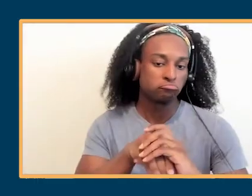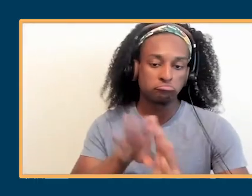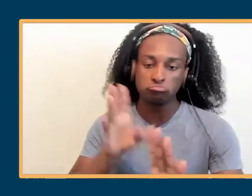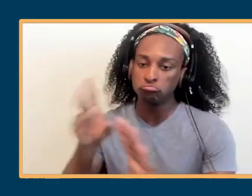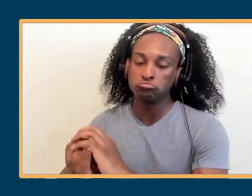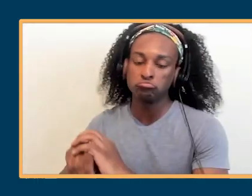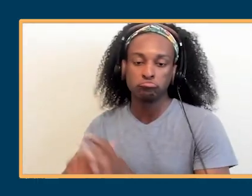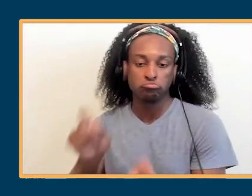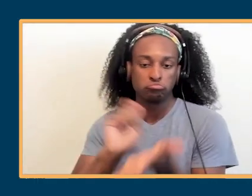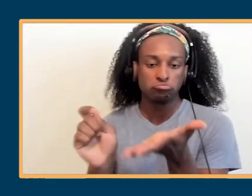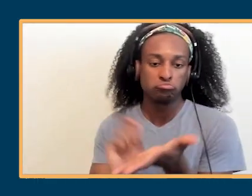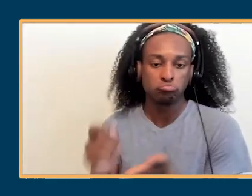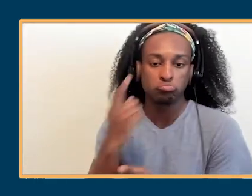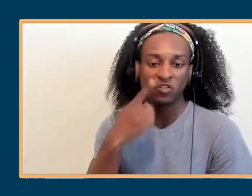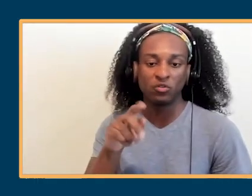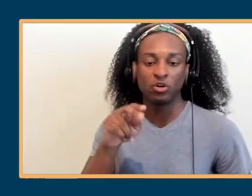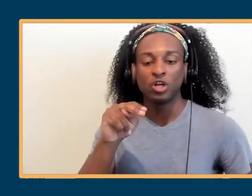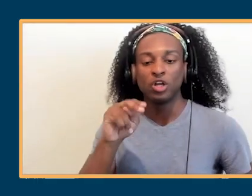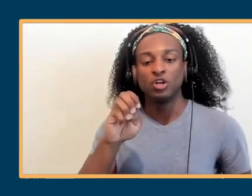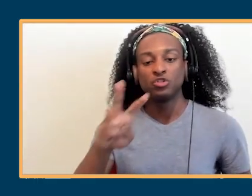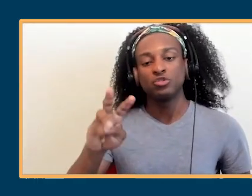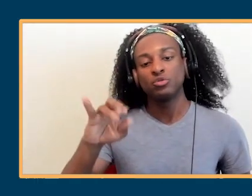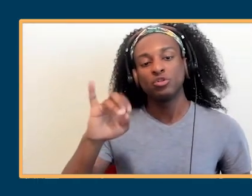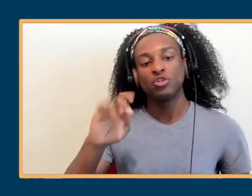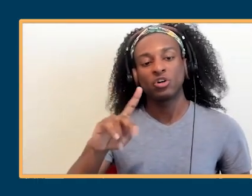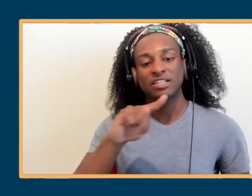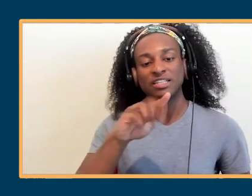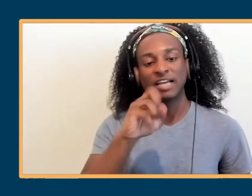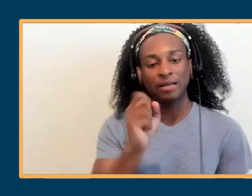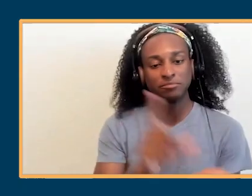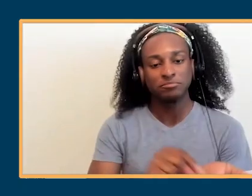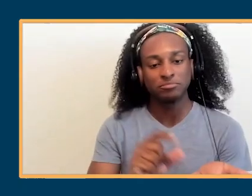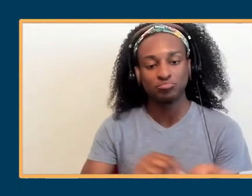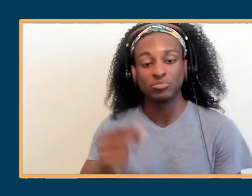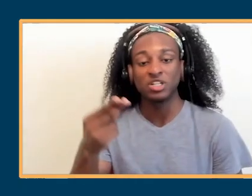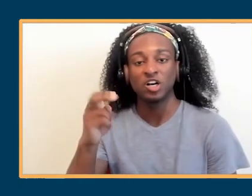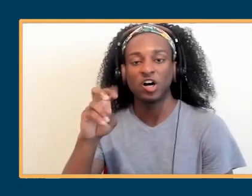Business Review. Would you join us on stage, madam?